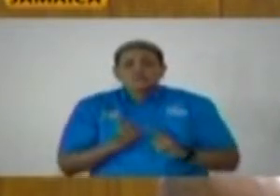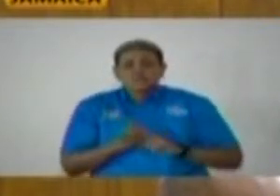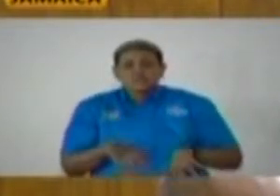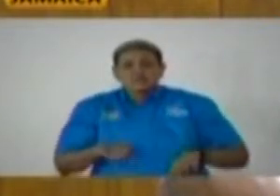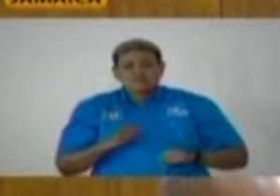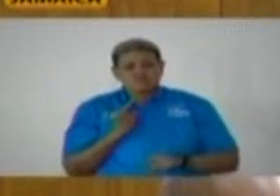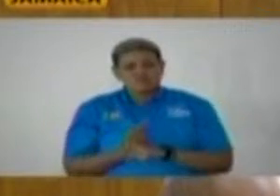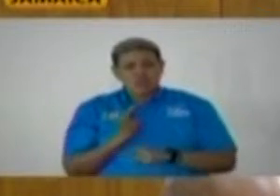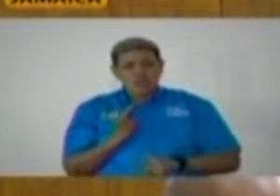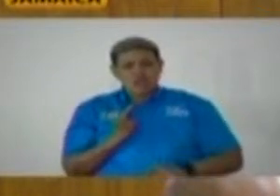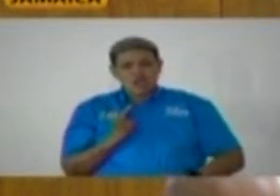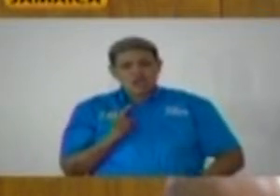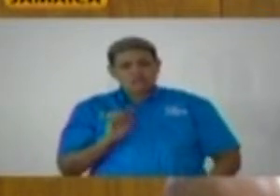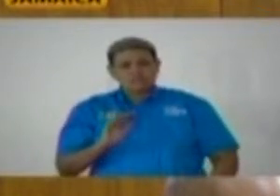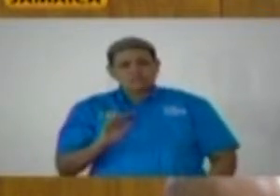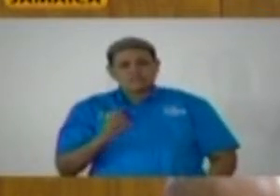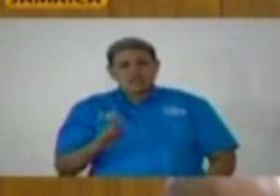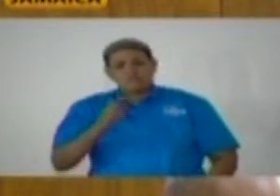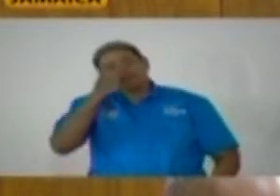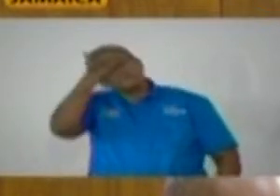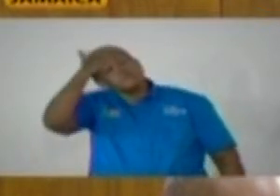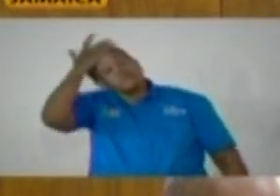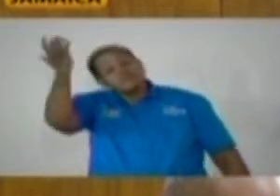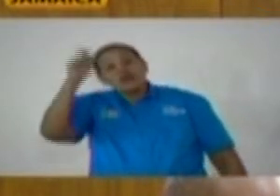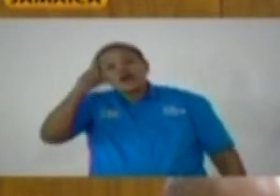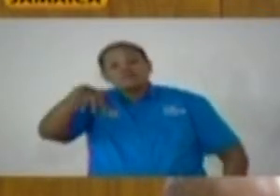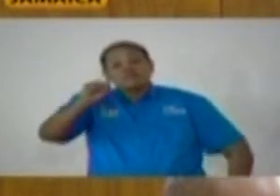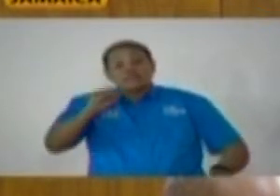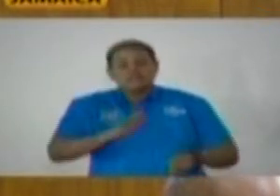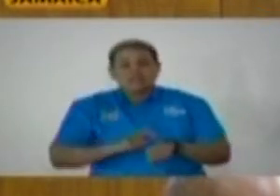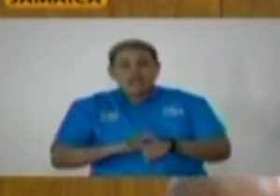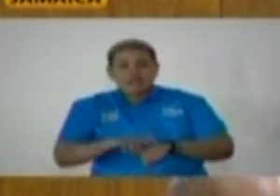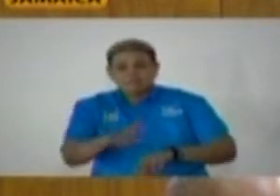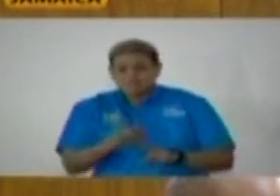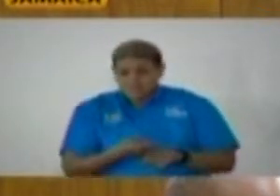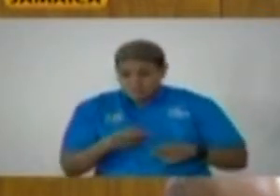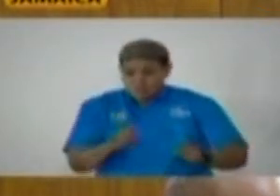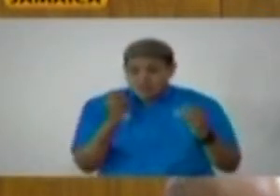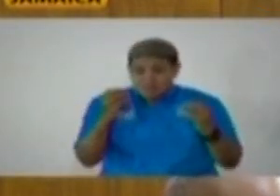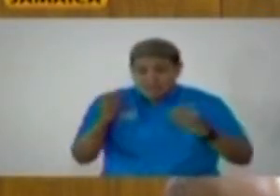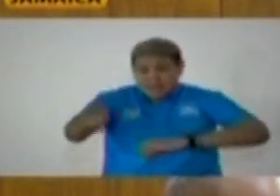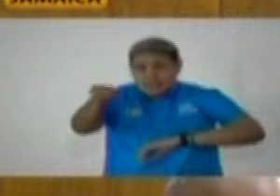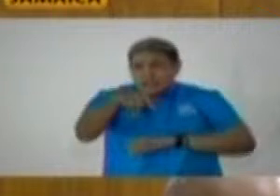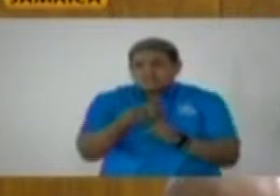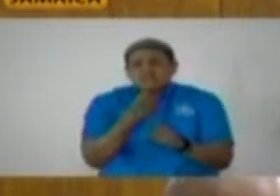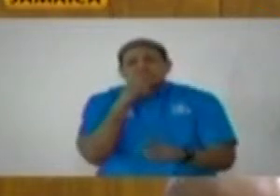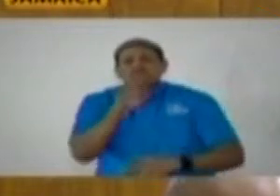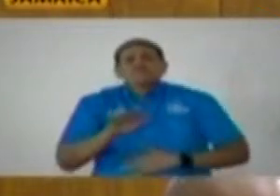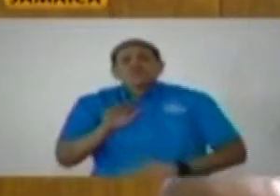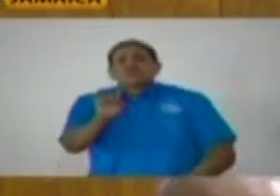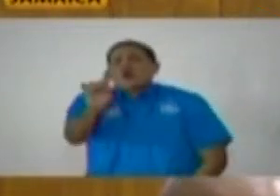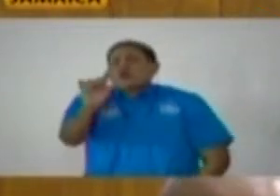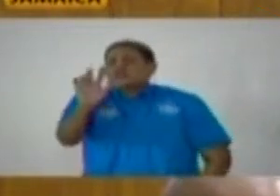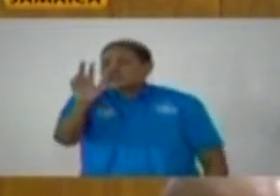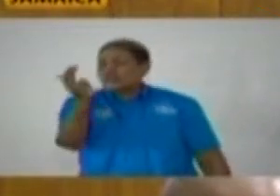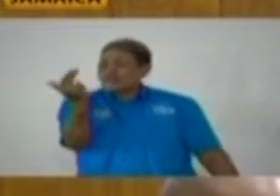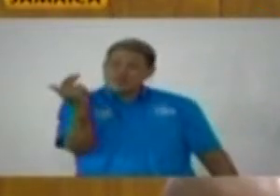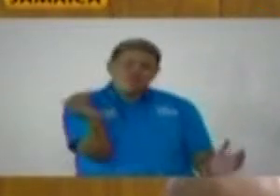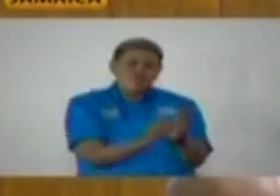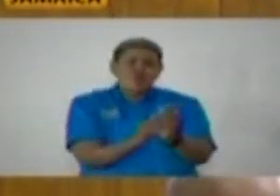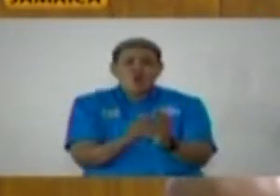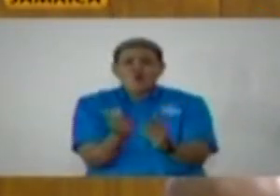it right. You have to take the time. While many of the approximately